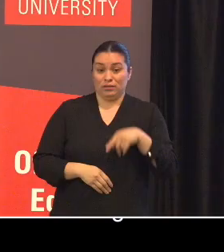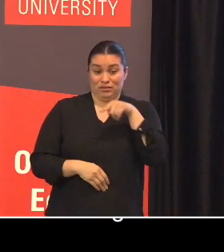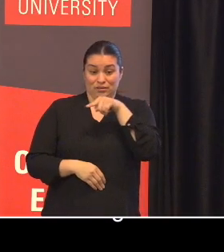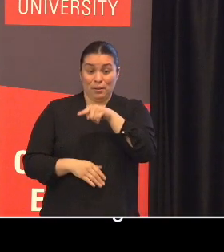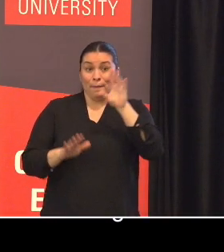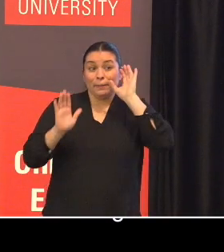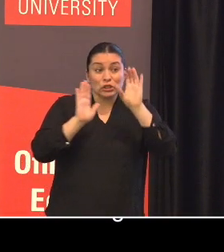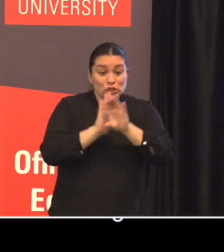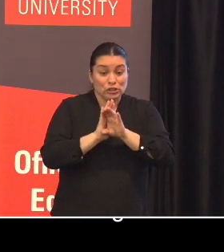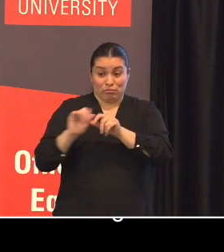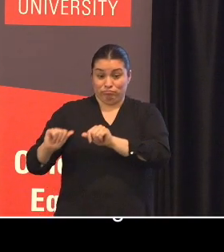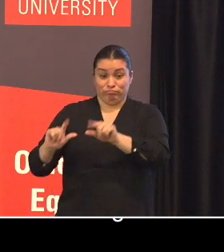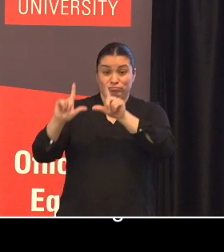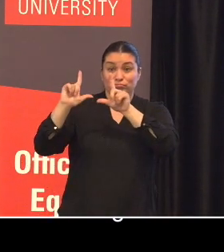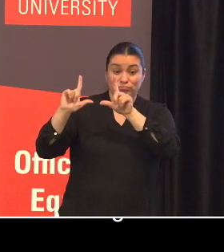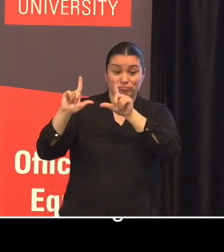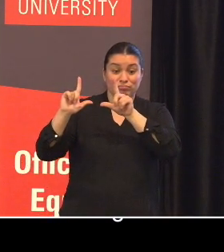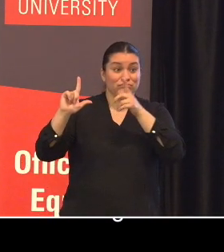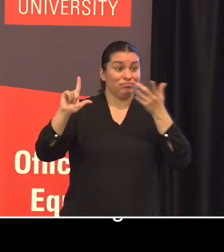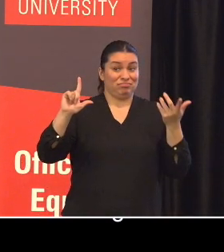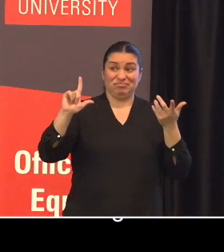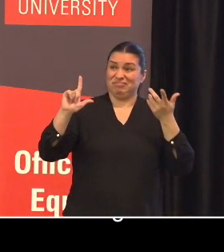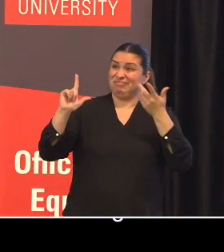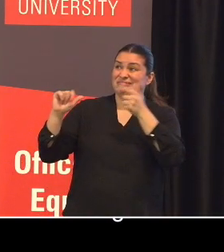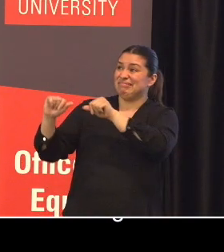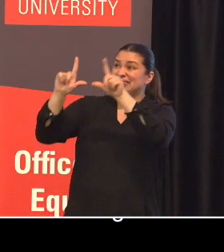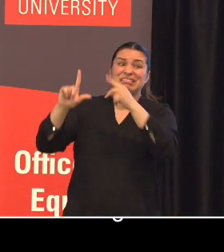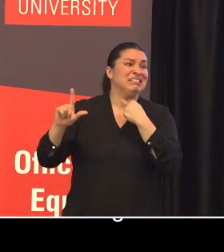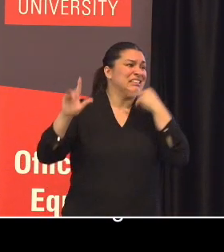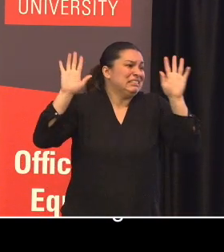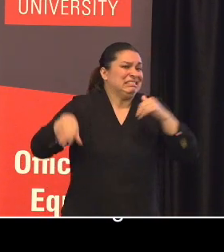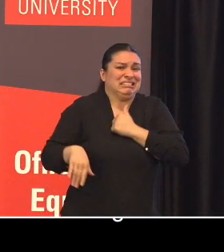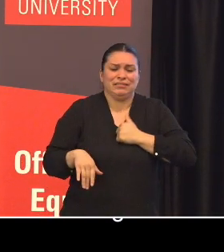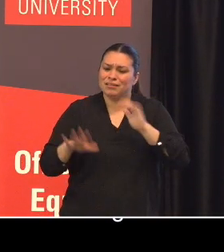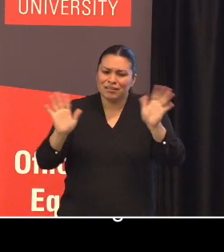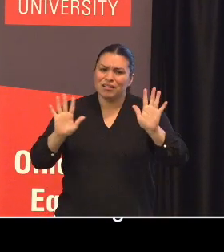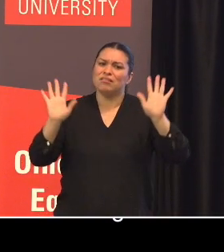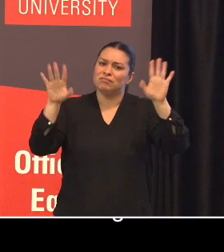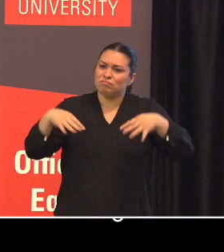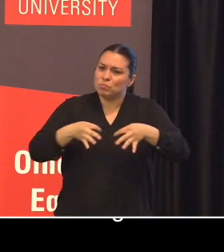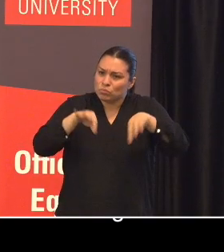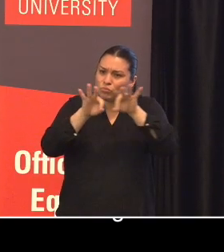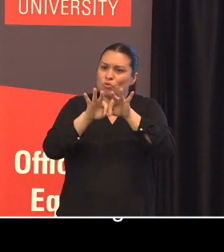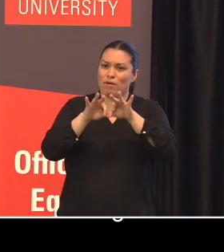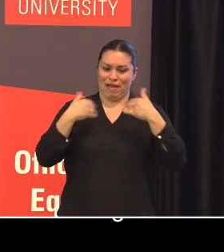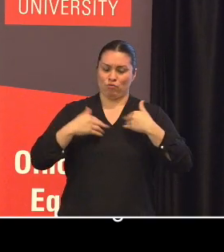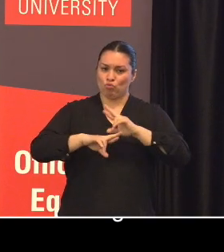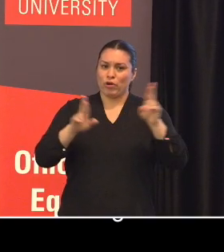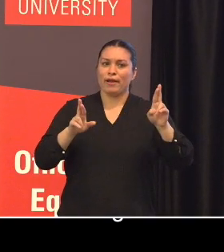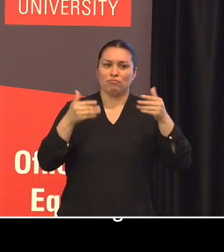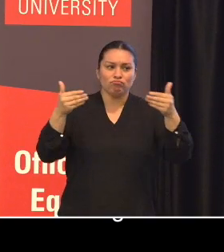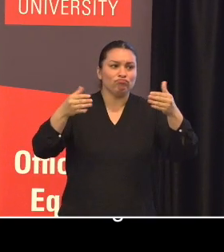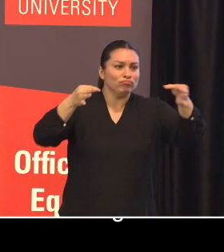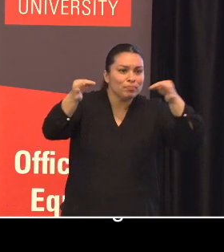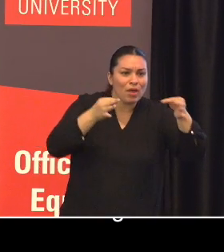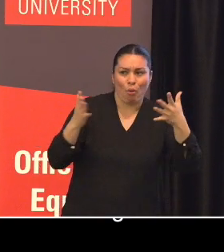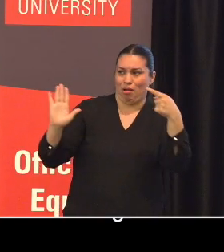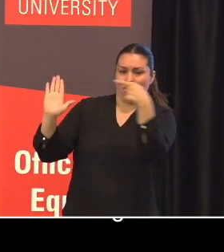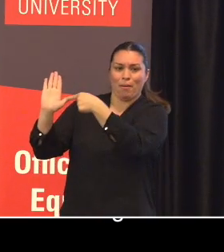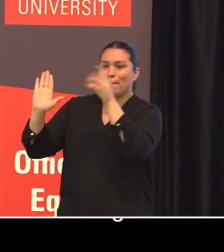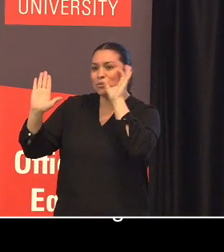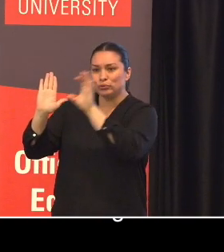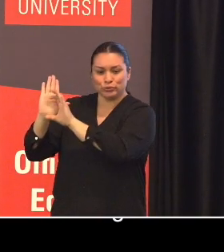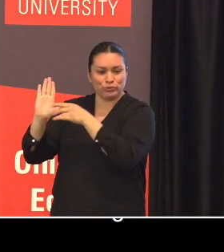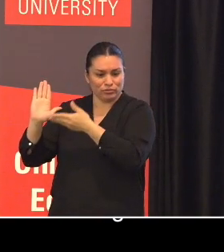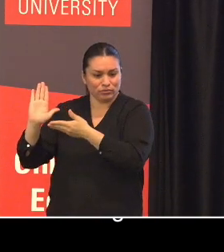that student, whether they have a disability or not, can still do their assignment. They can still read their textbook. They can still apply for that